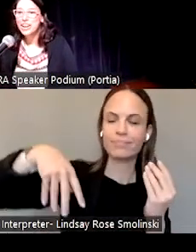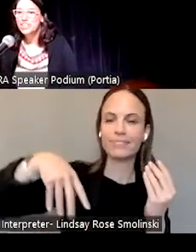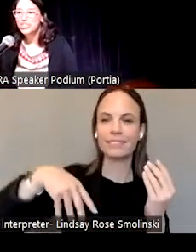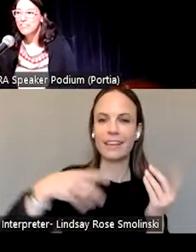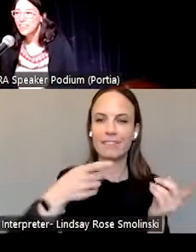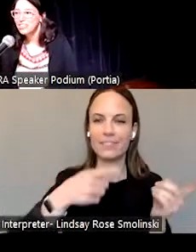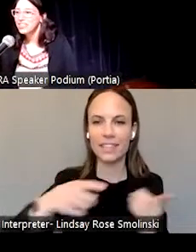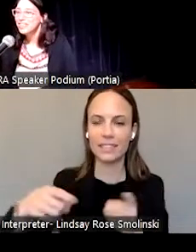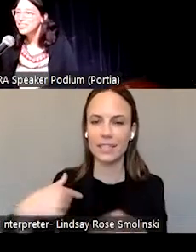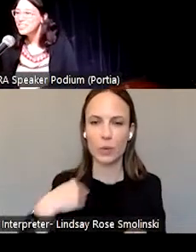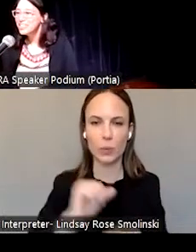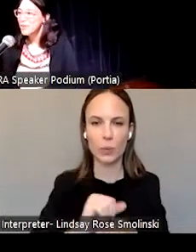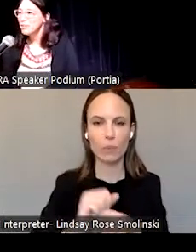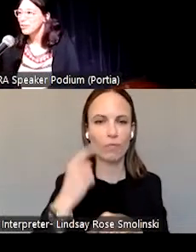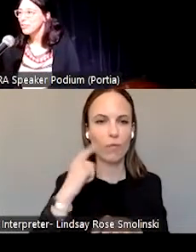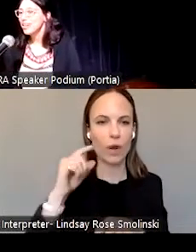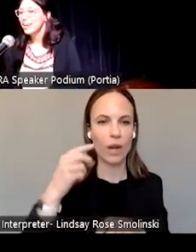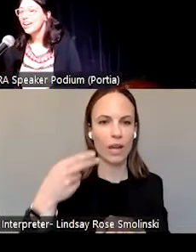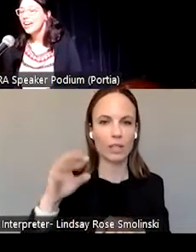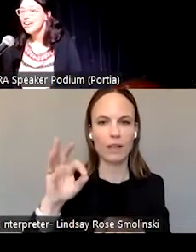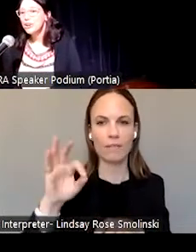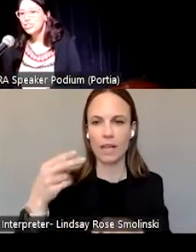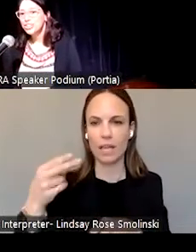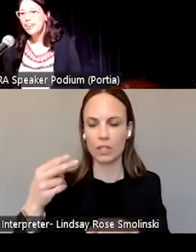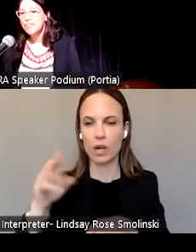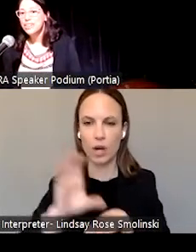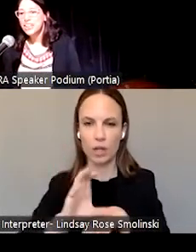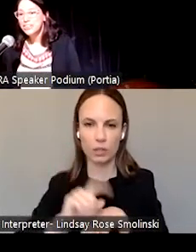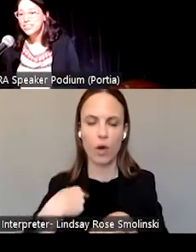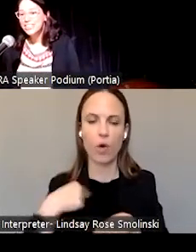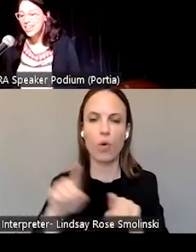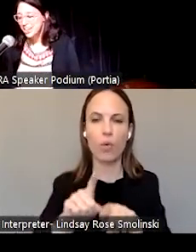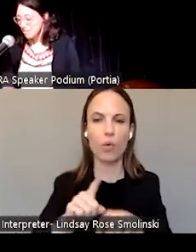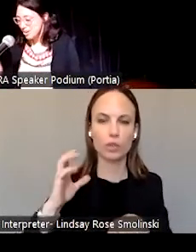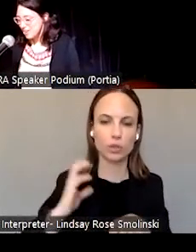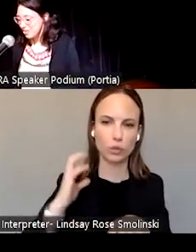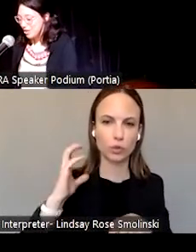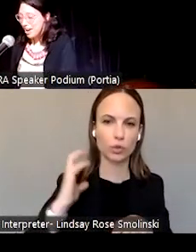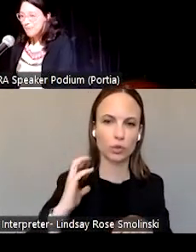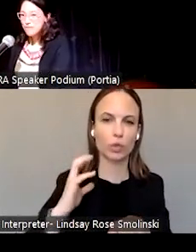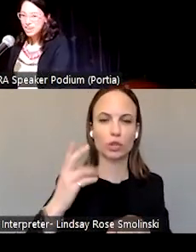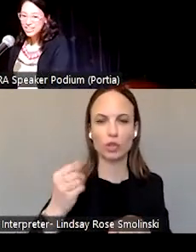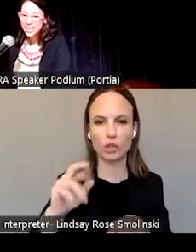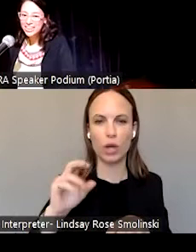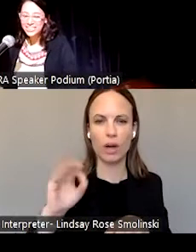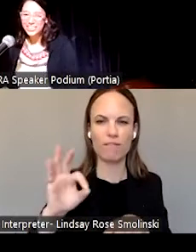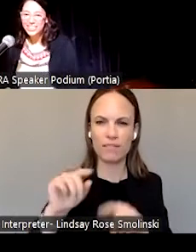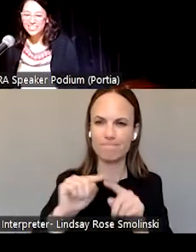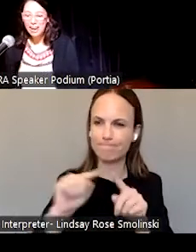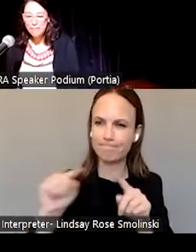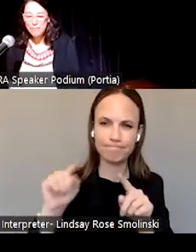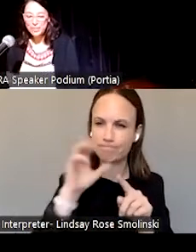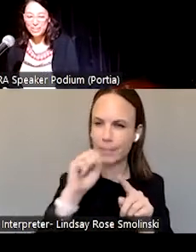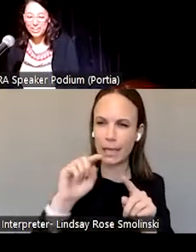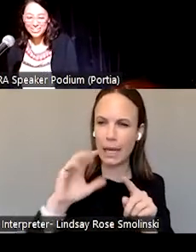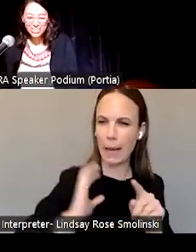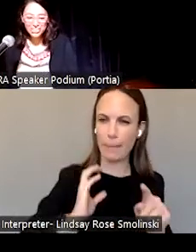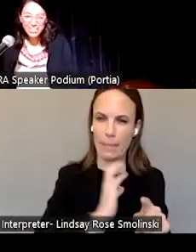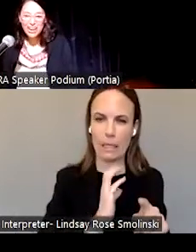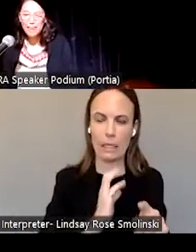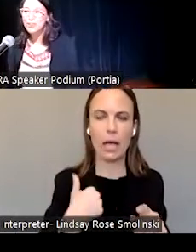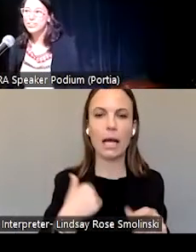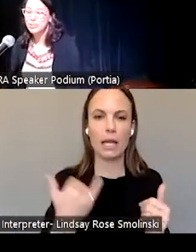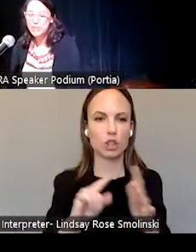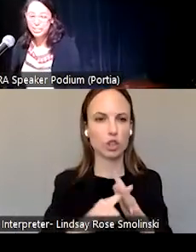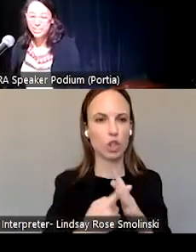for HF&H Consultants. I'm also the co-chair of the NCRA DEI committee. So I am very excited to kick us off with our next session.